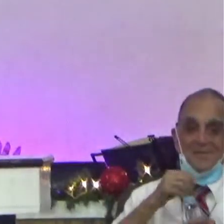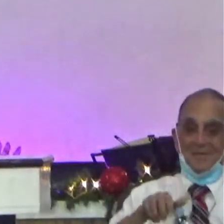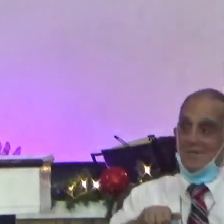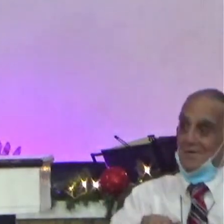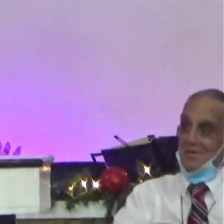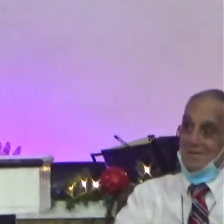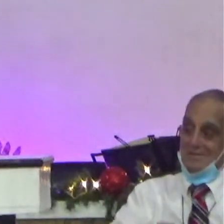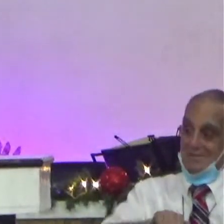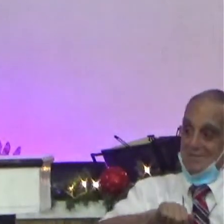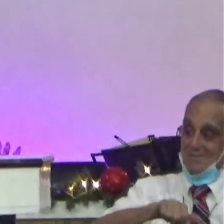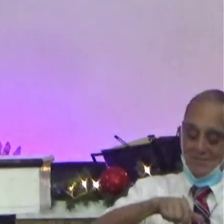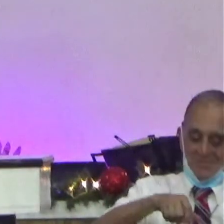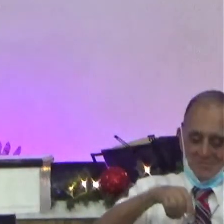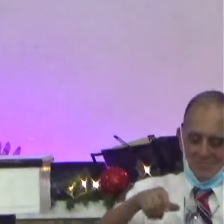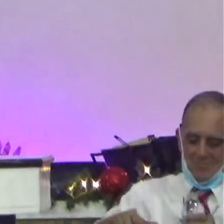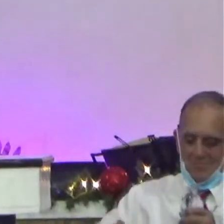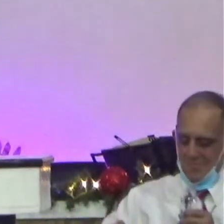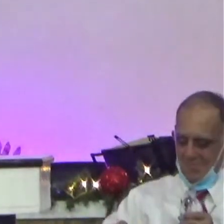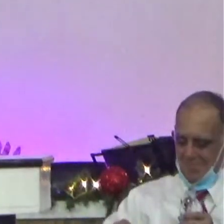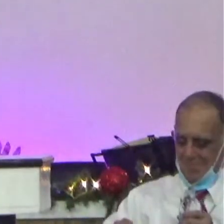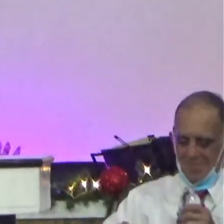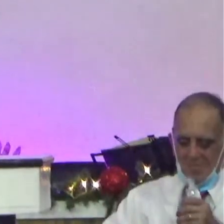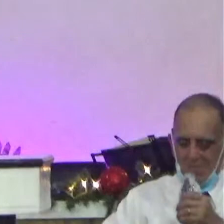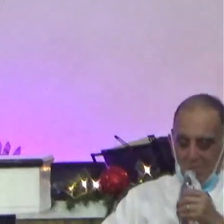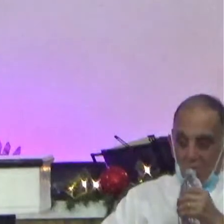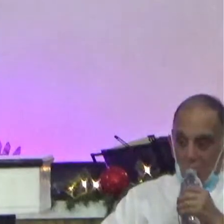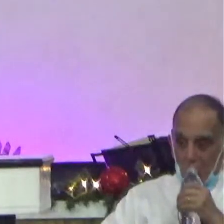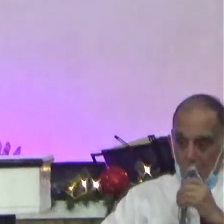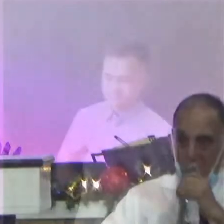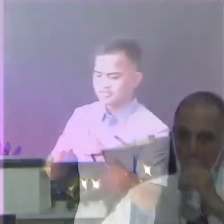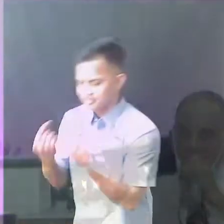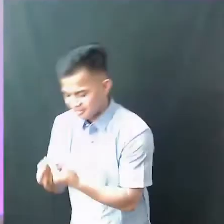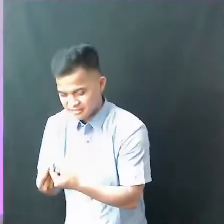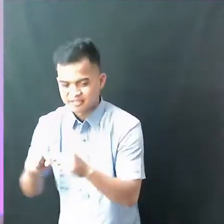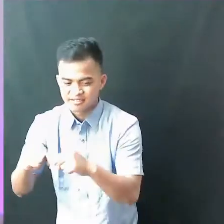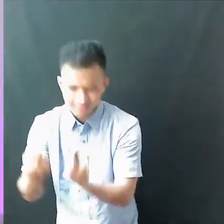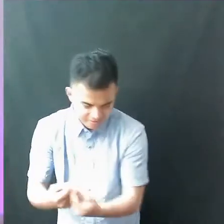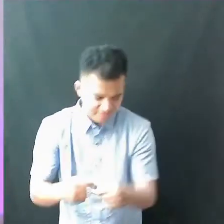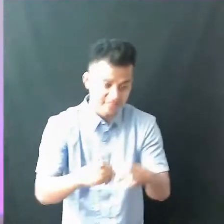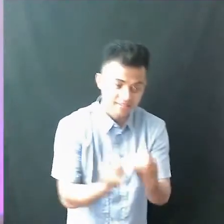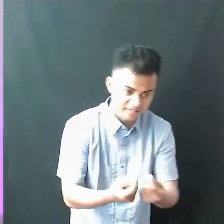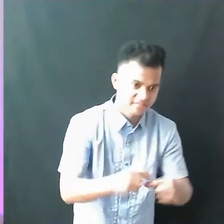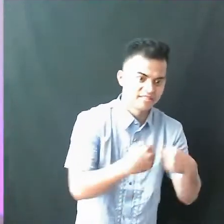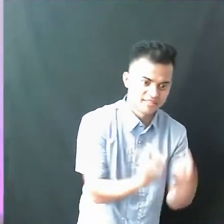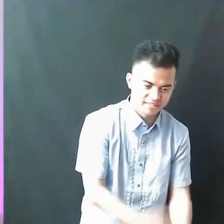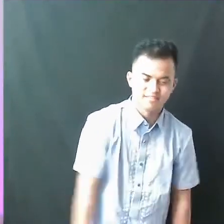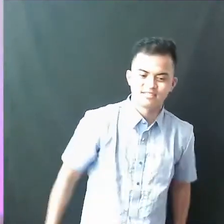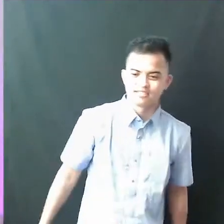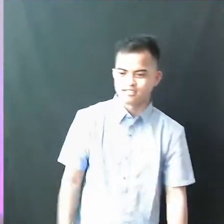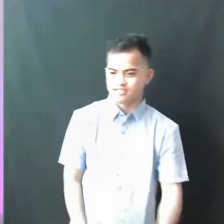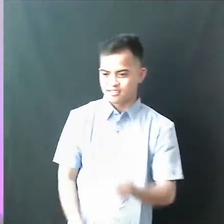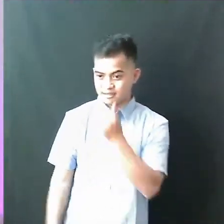from bata nga group mukanta. Onya, I'm sure mga malingaw mo tanaw anak kay they're gonna sing. Nanyuhang mga anak, you can